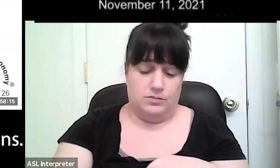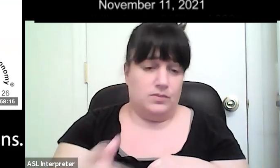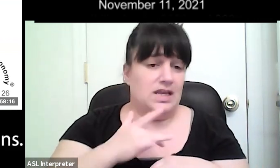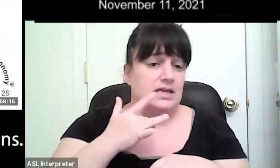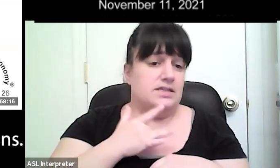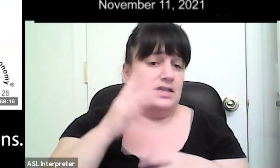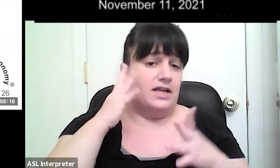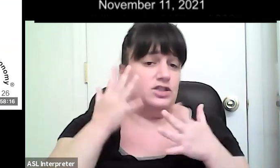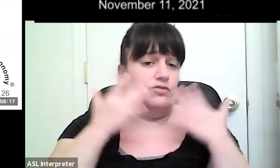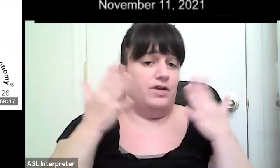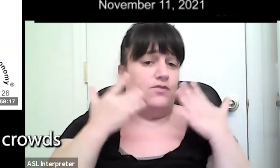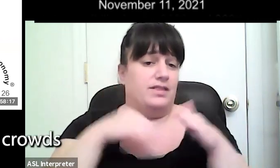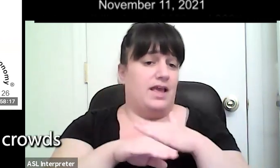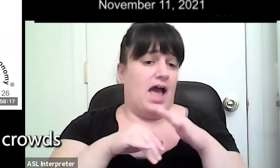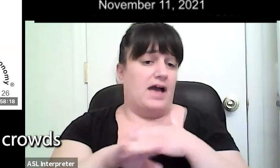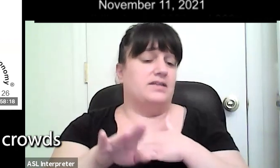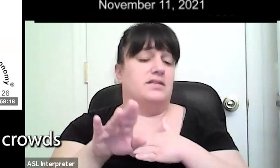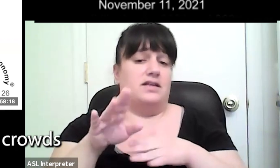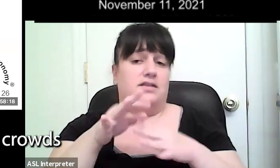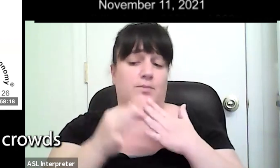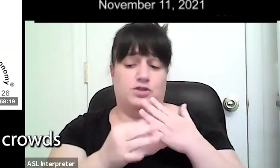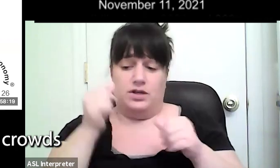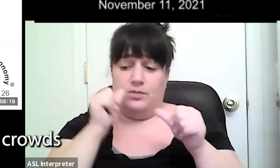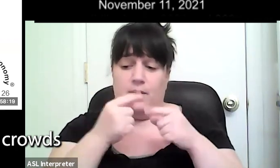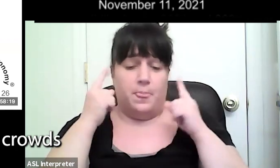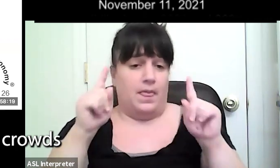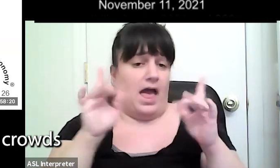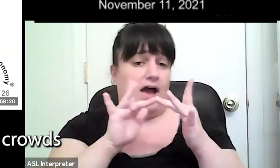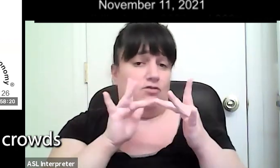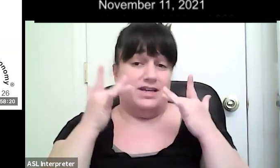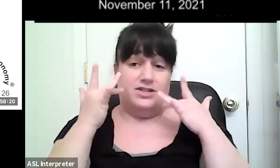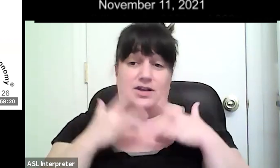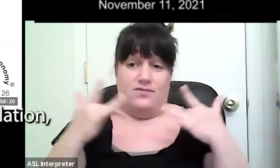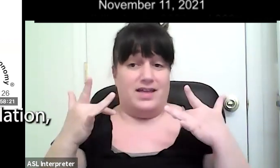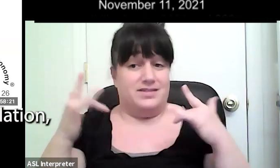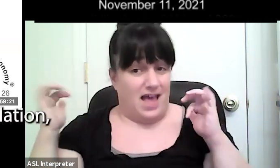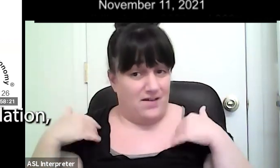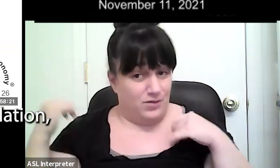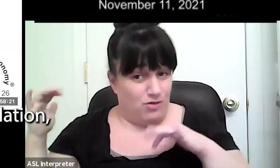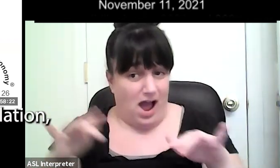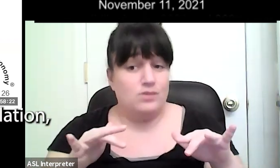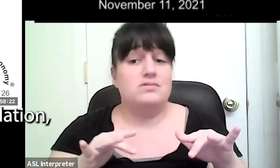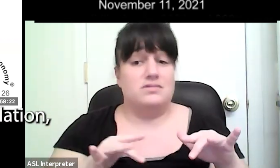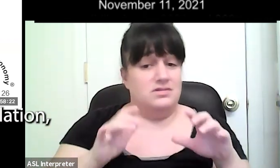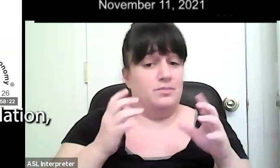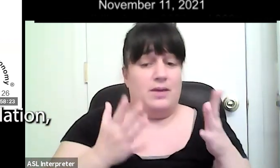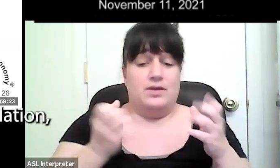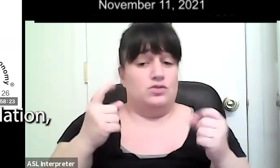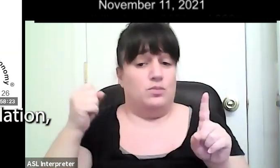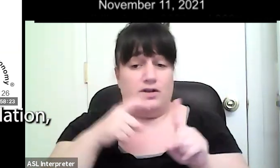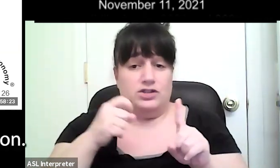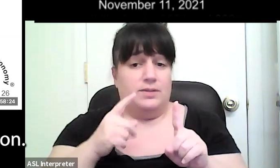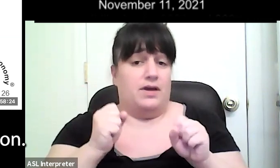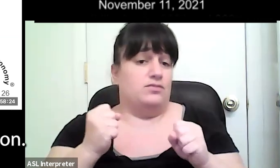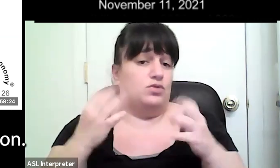Sensory-friendly access options. Well, remember, successful outreach events bring crowds, and that could be too much stimulation. There could be